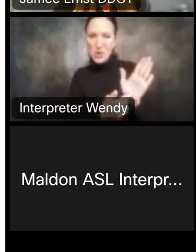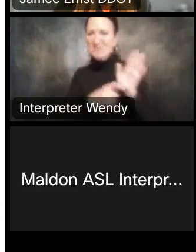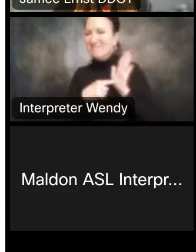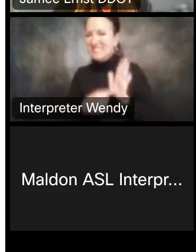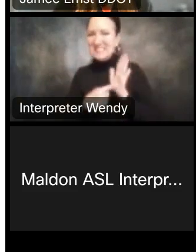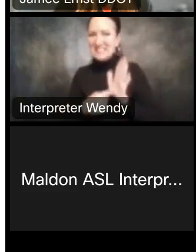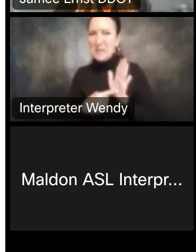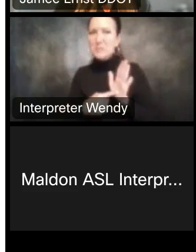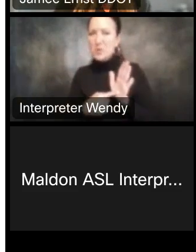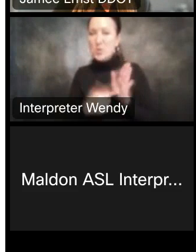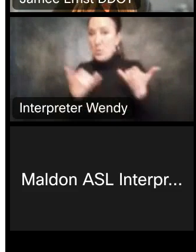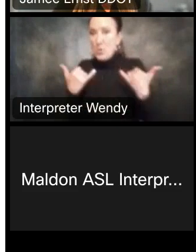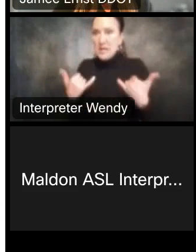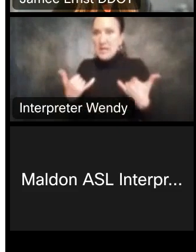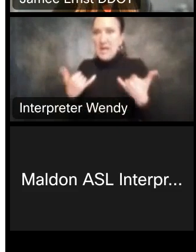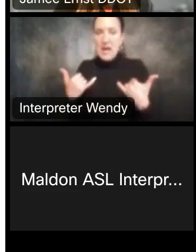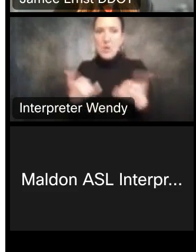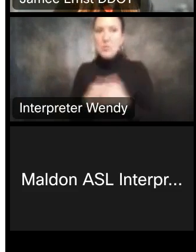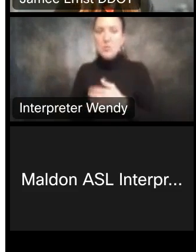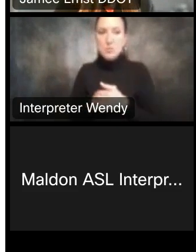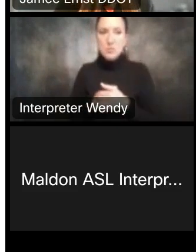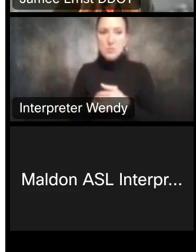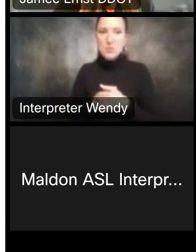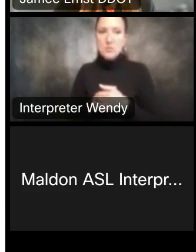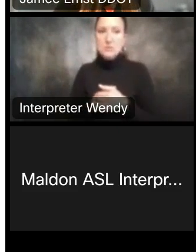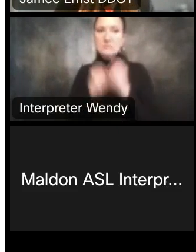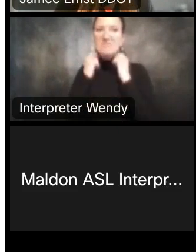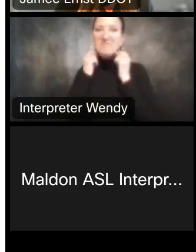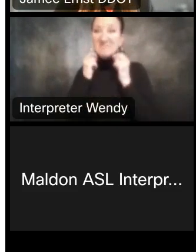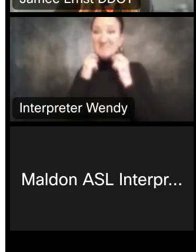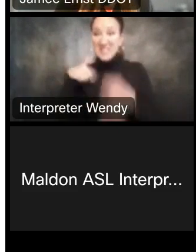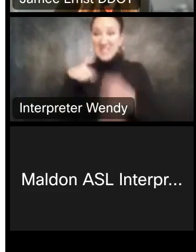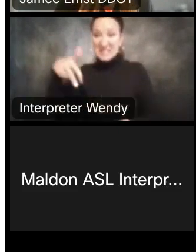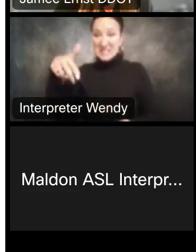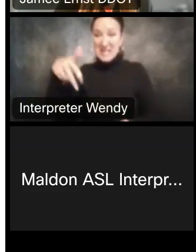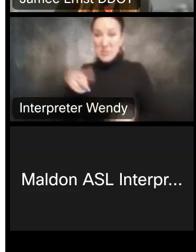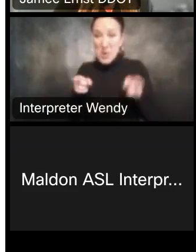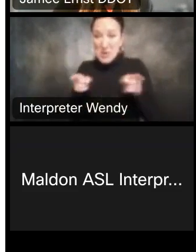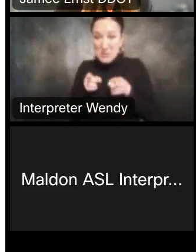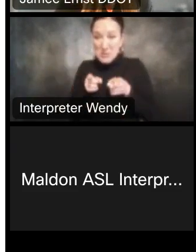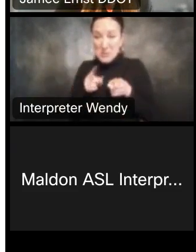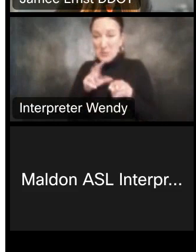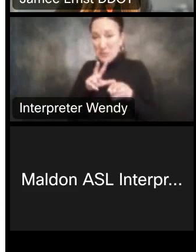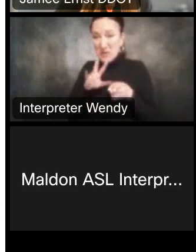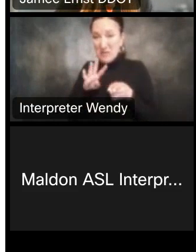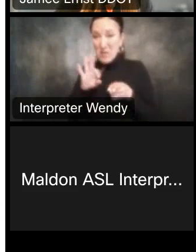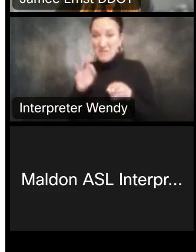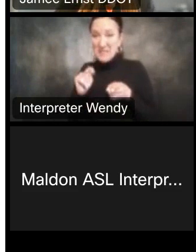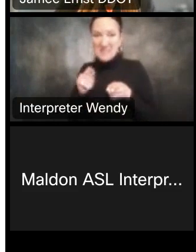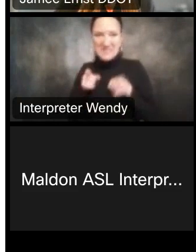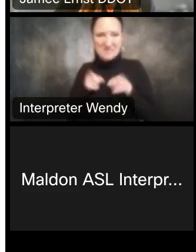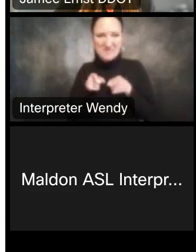corridor currently looks like. There are areas of very narrow sidewalks, about 3 to 4 feet. Here's an example of